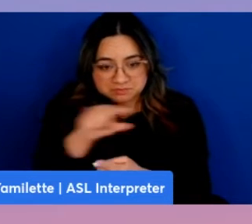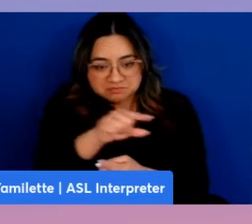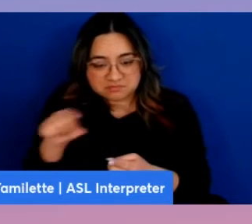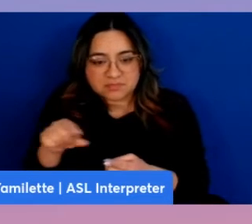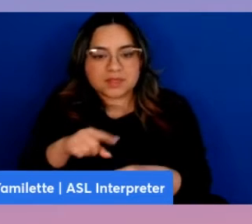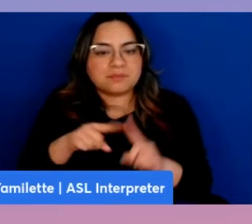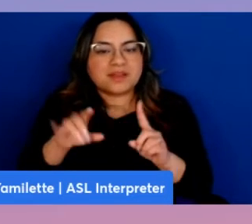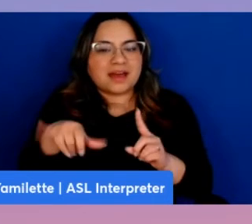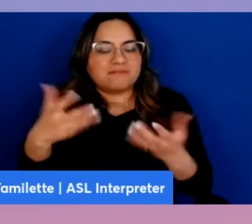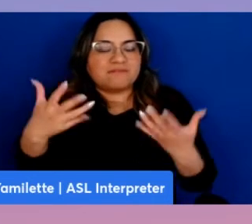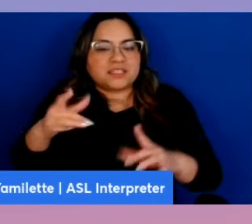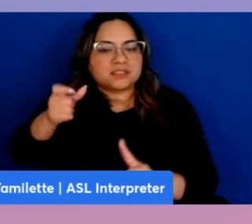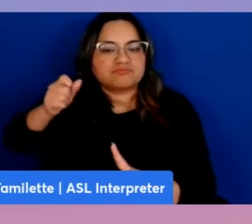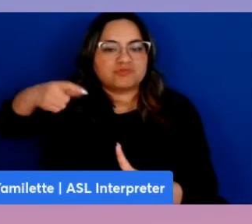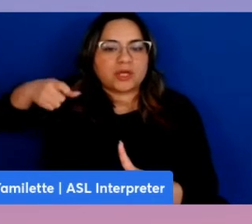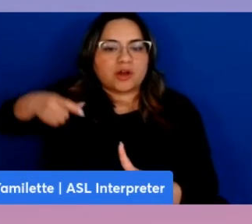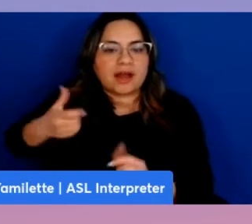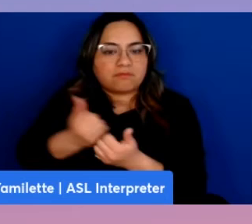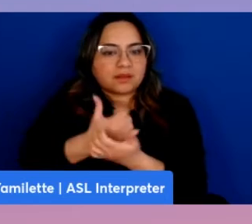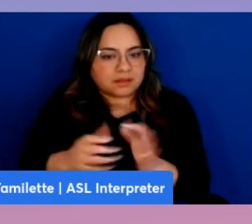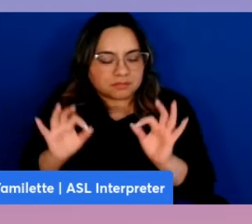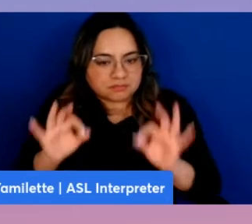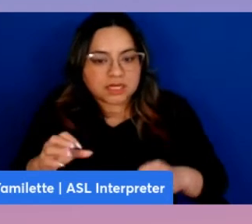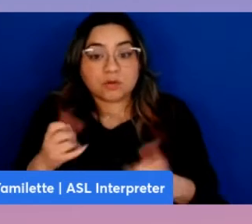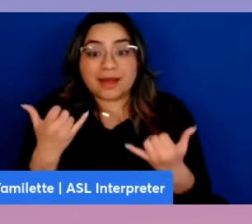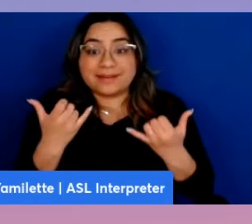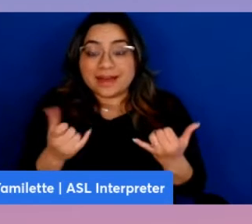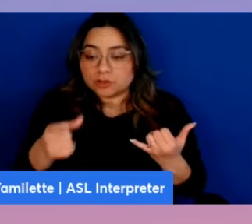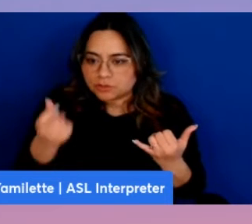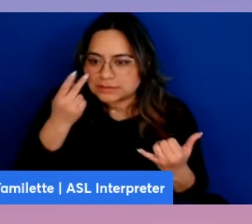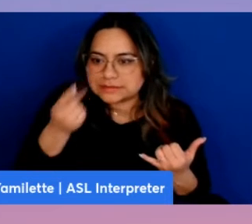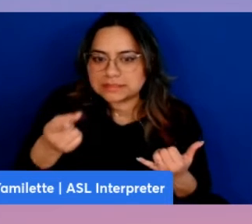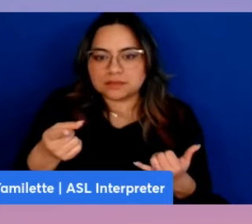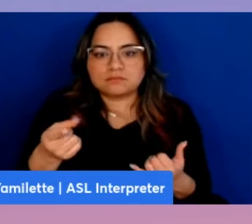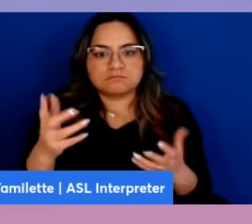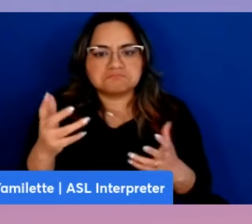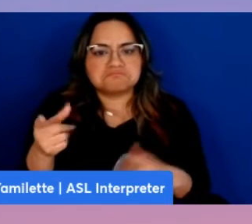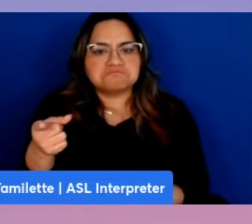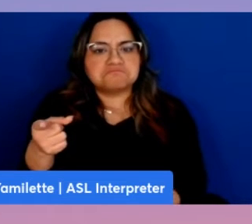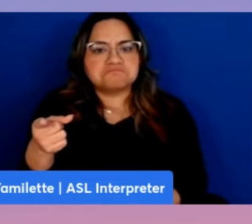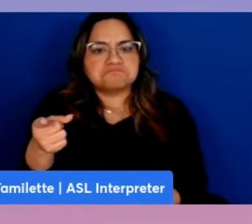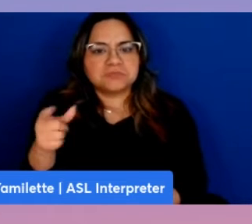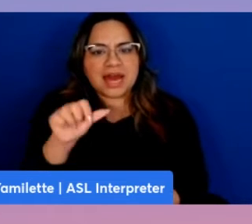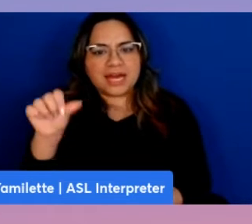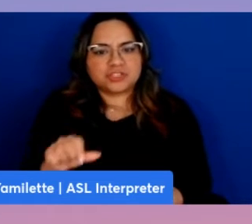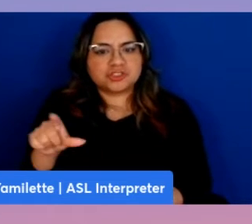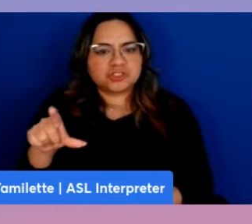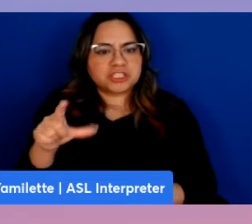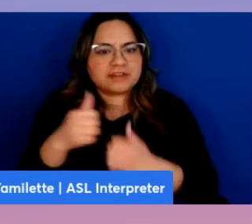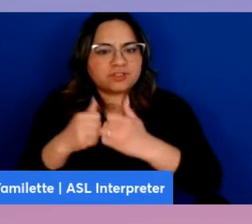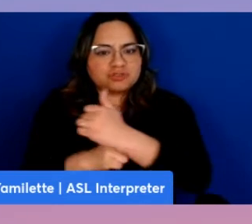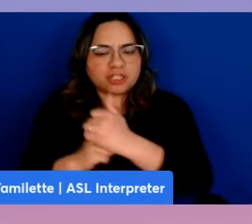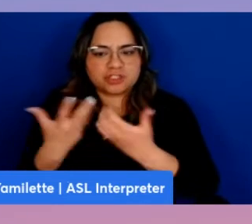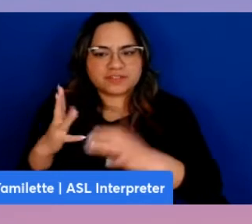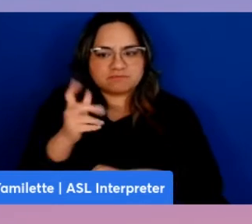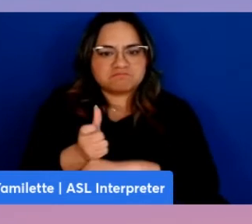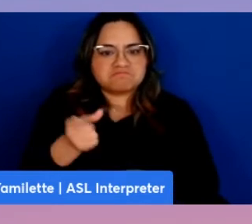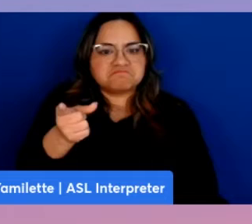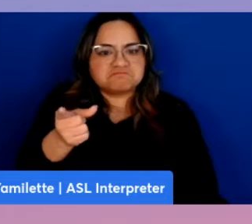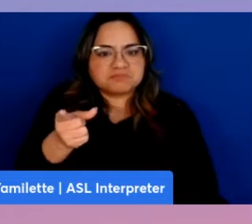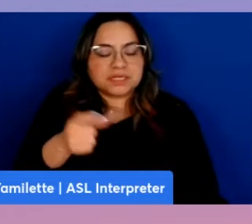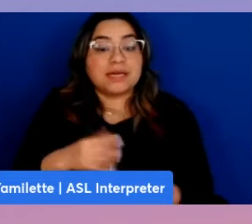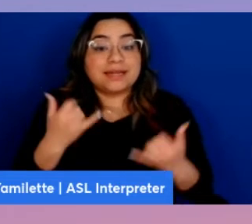much everything. And right now, as you can see, it already is on the Azure infrastructure. First, we did